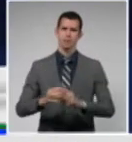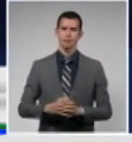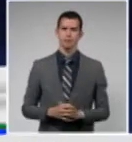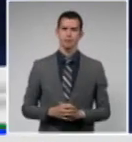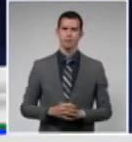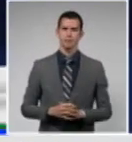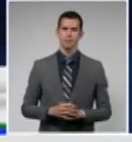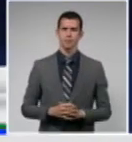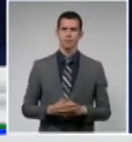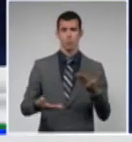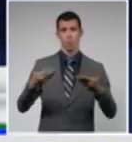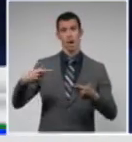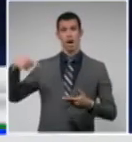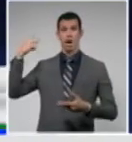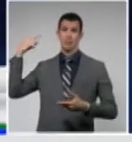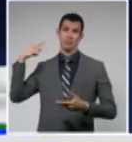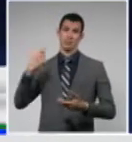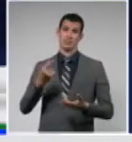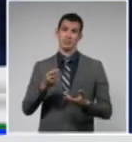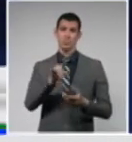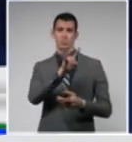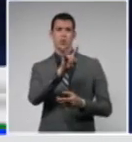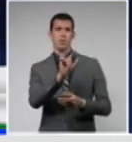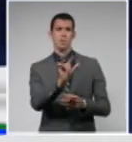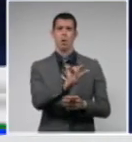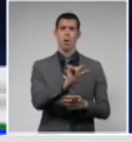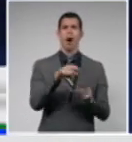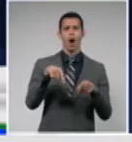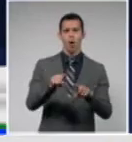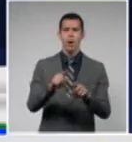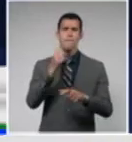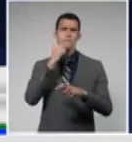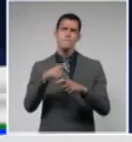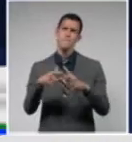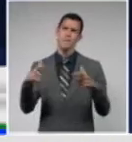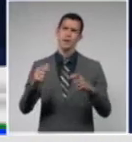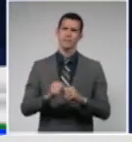died. This is the situation in Cuba.